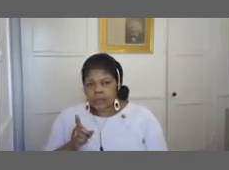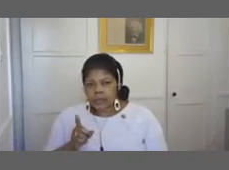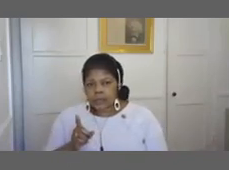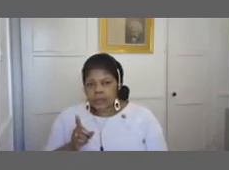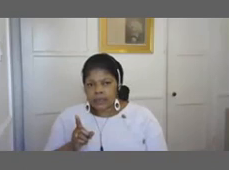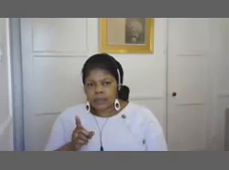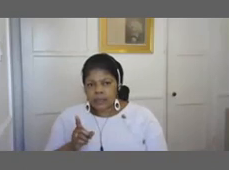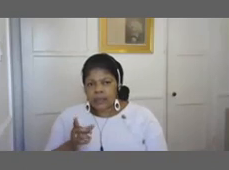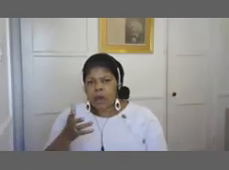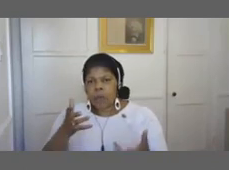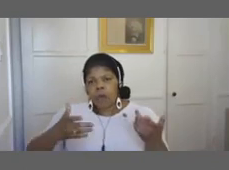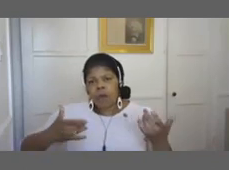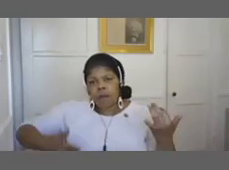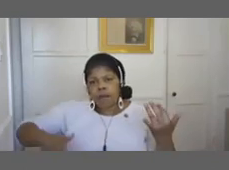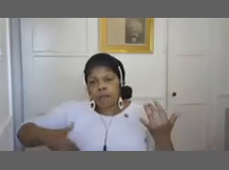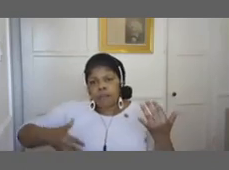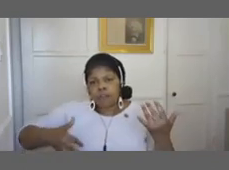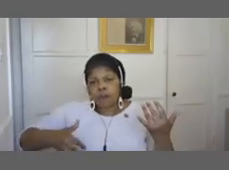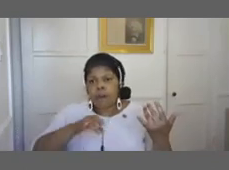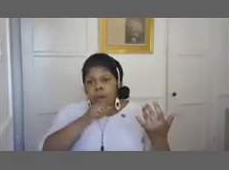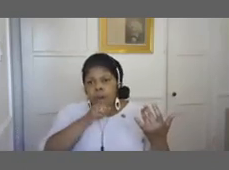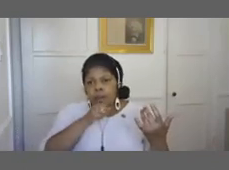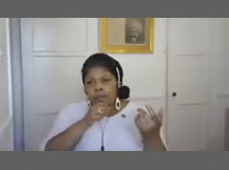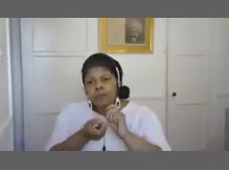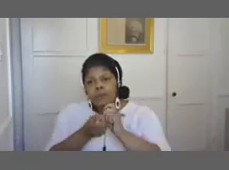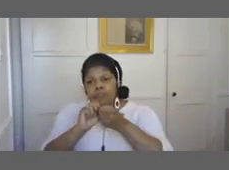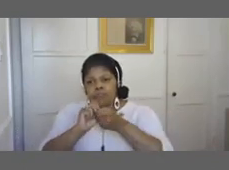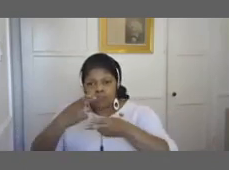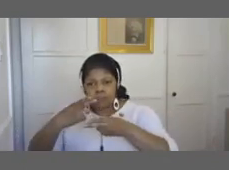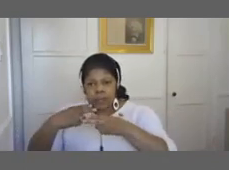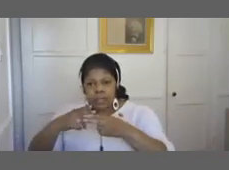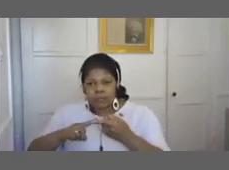guitar orange. So I'm going to rename this guitar orange.